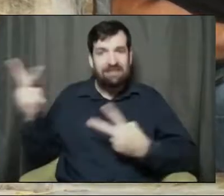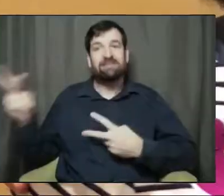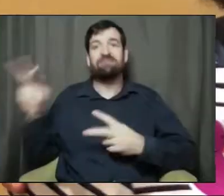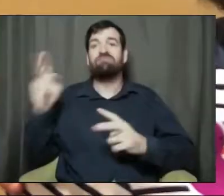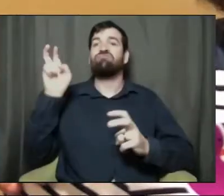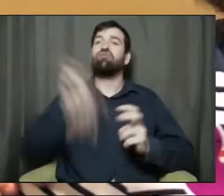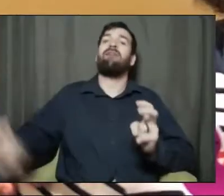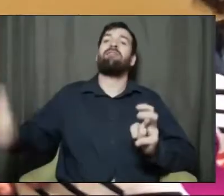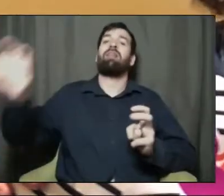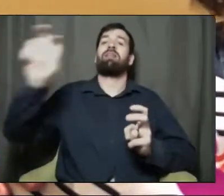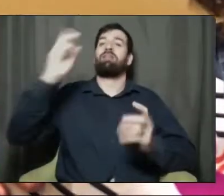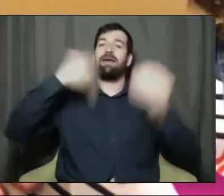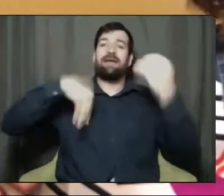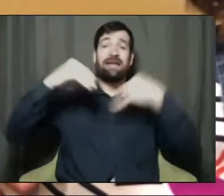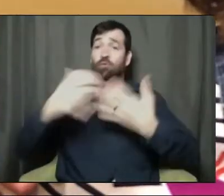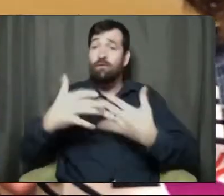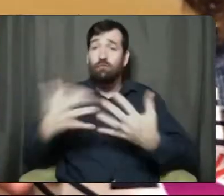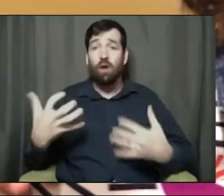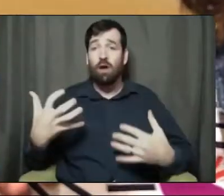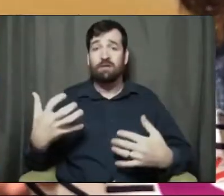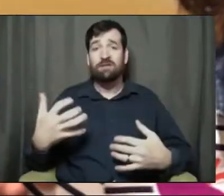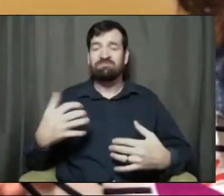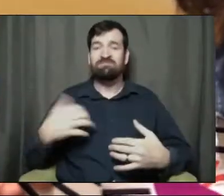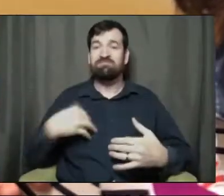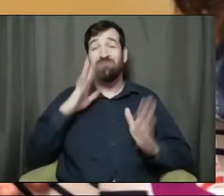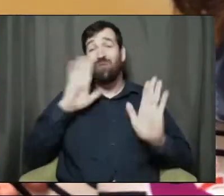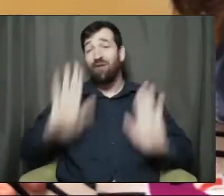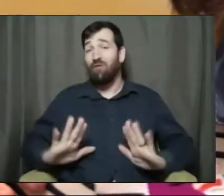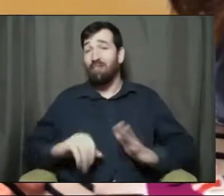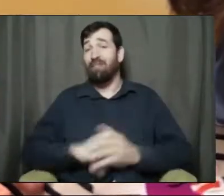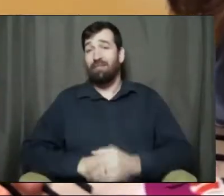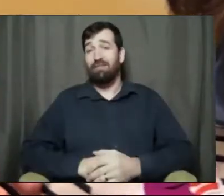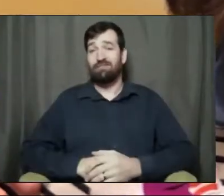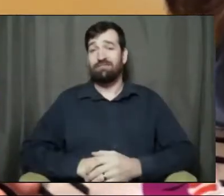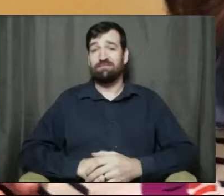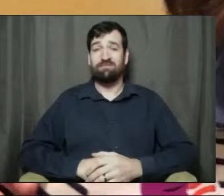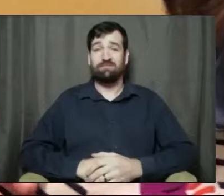he wants. It's just been wonderful.